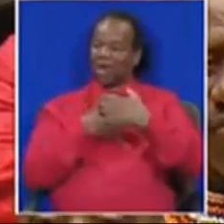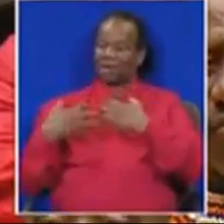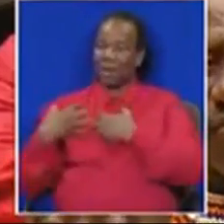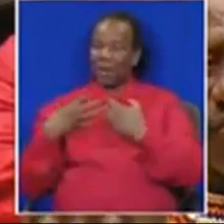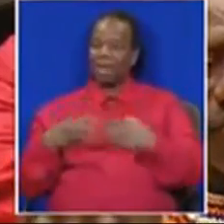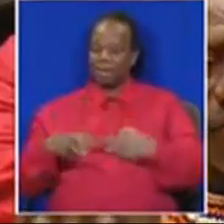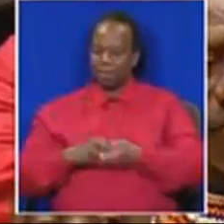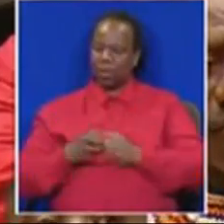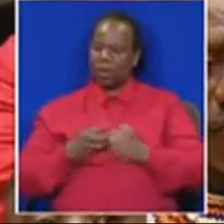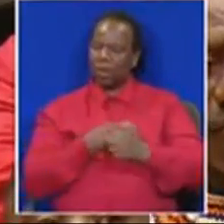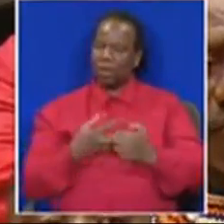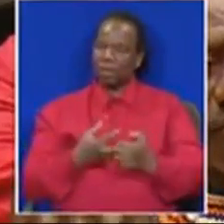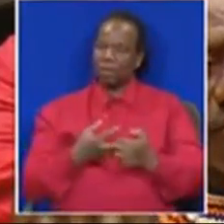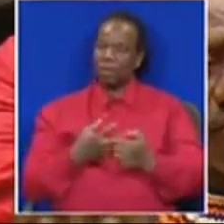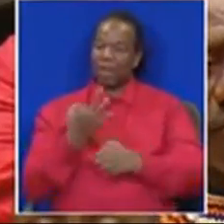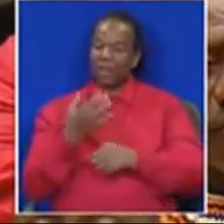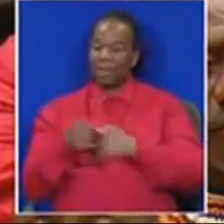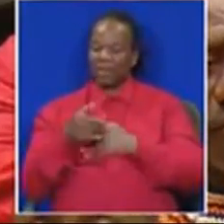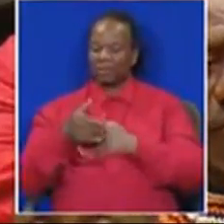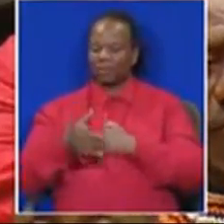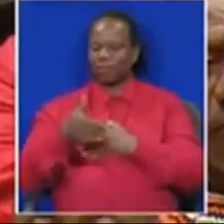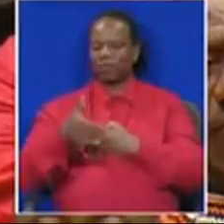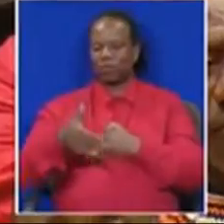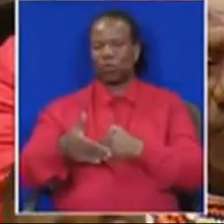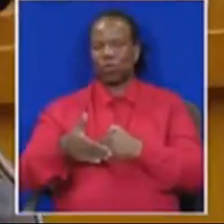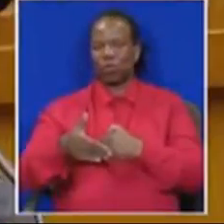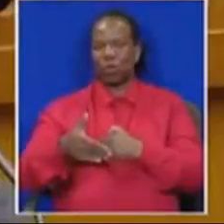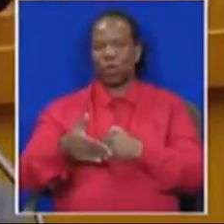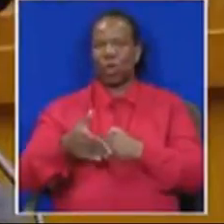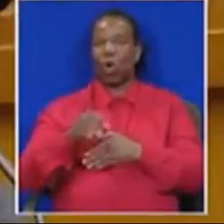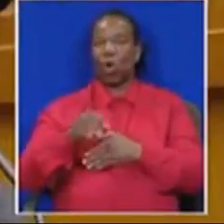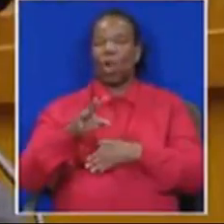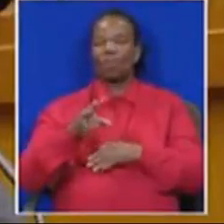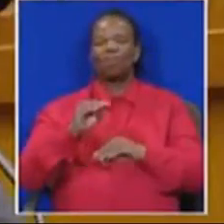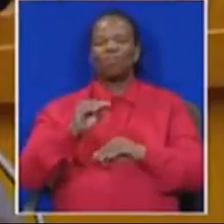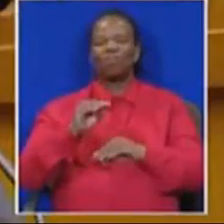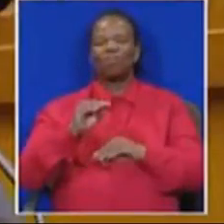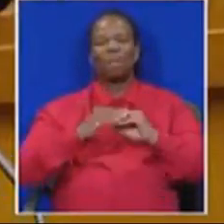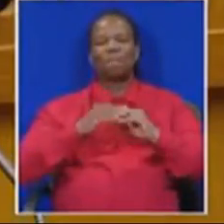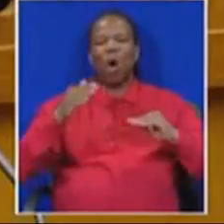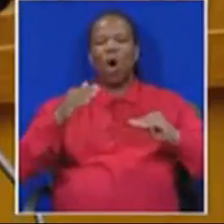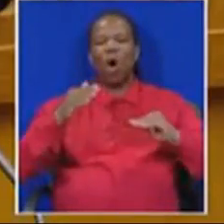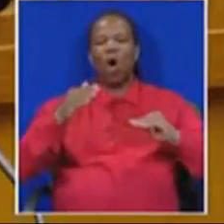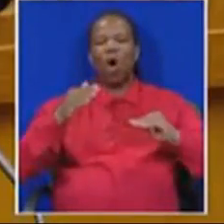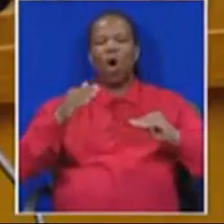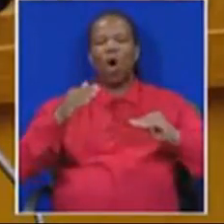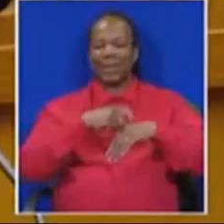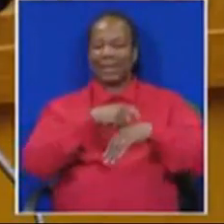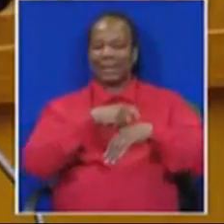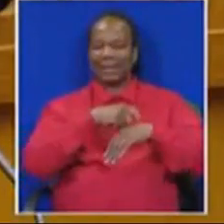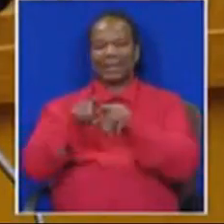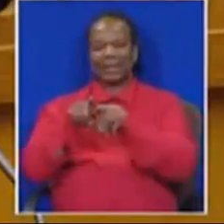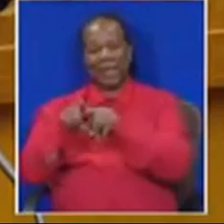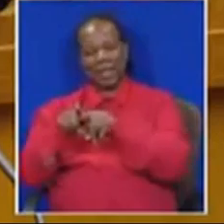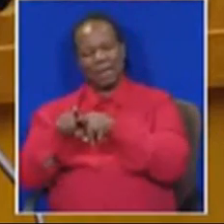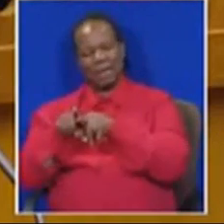the next 3 months, we will launch a huge cancer campaign similar to the HIV counseling